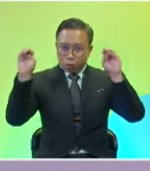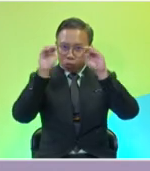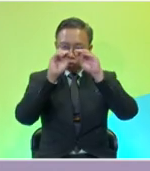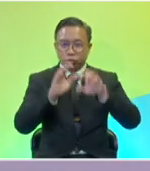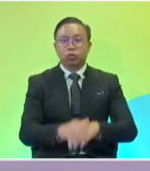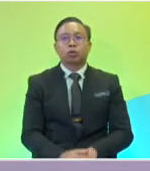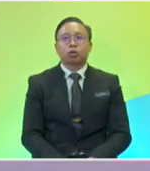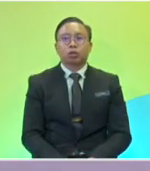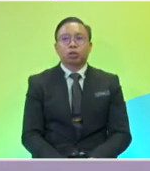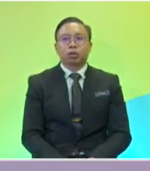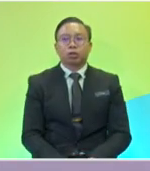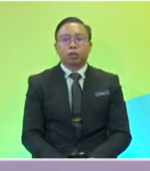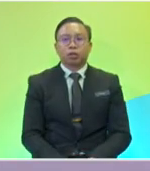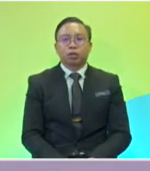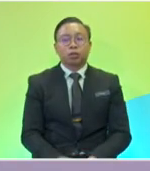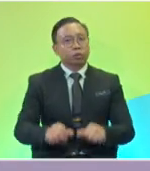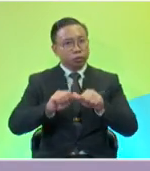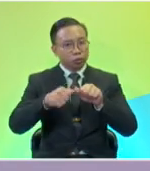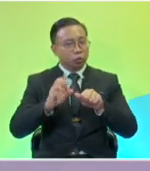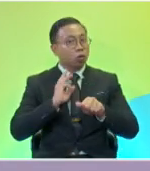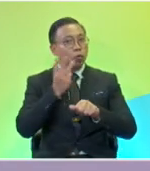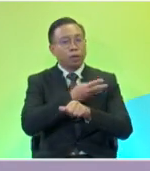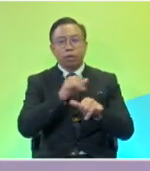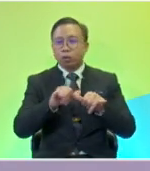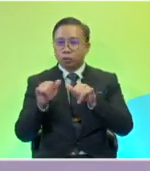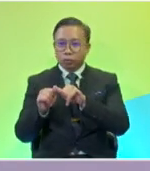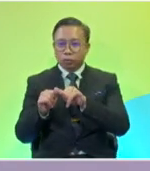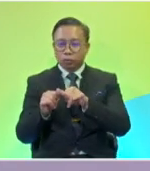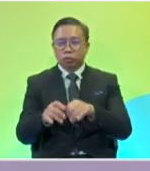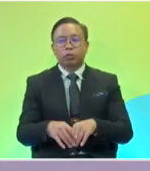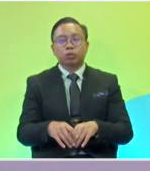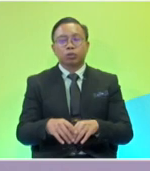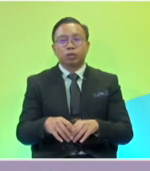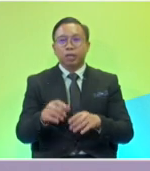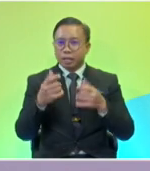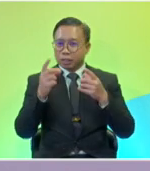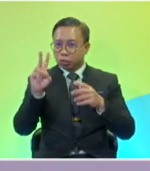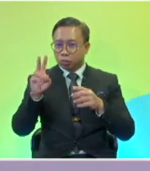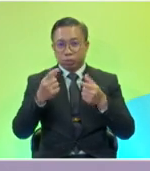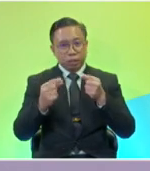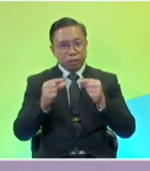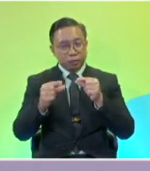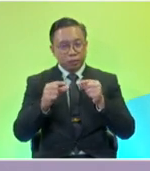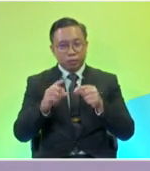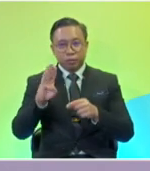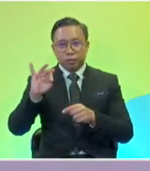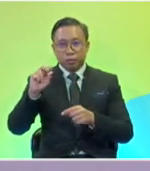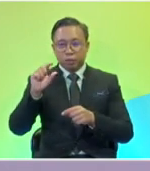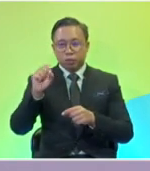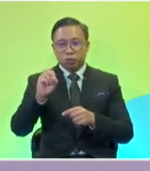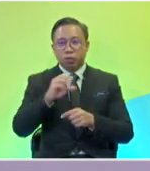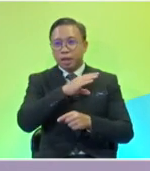worship. Okay. So we also have played two games today. Okay. We have played the bingo games and